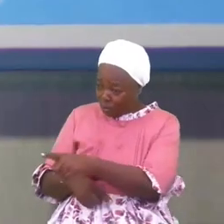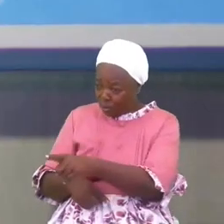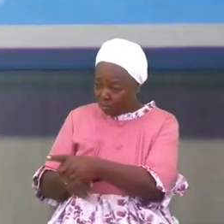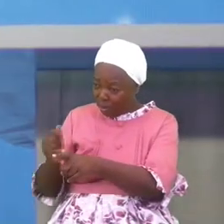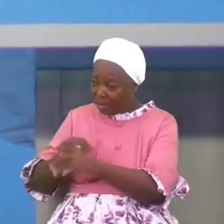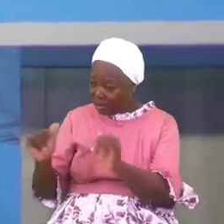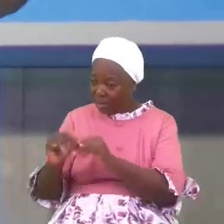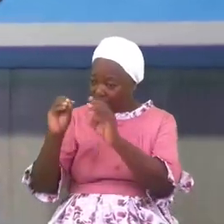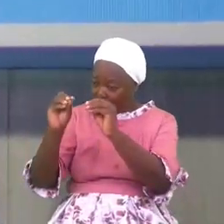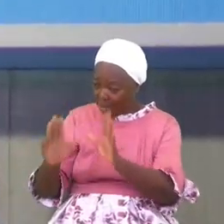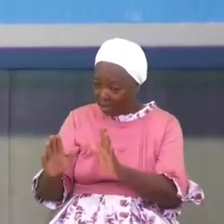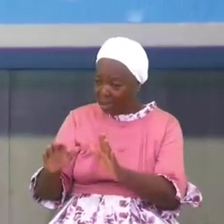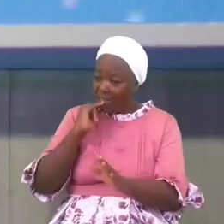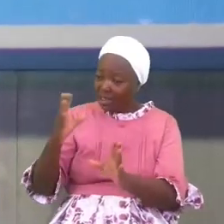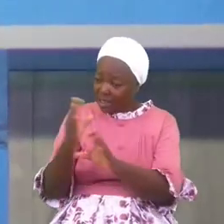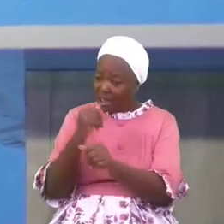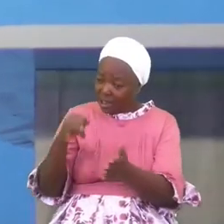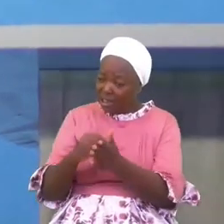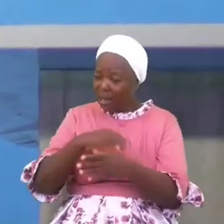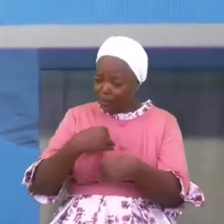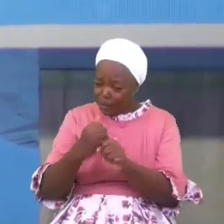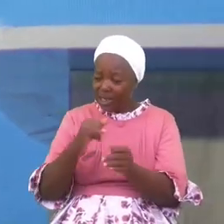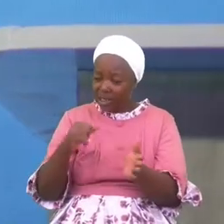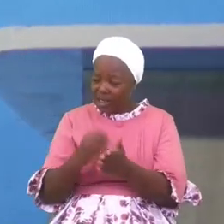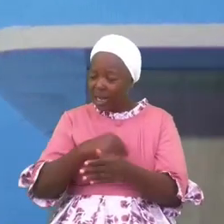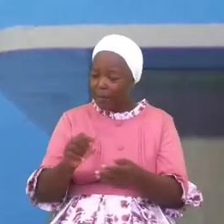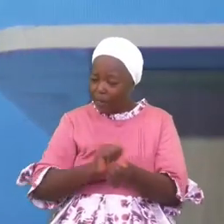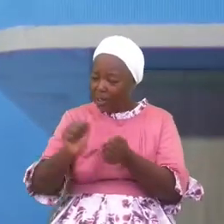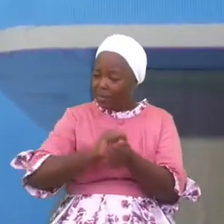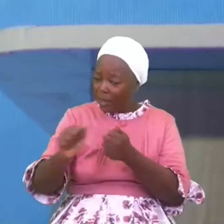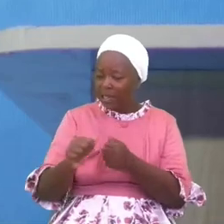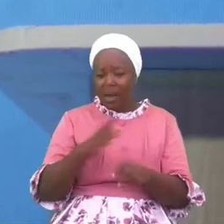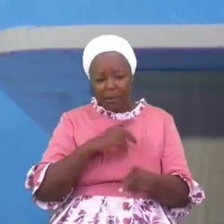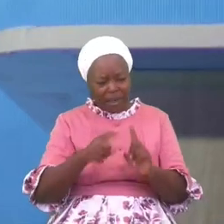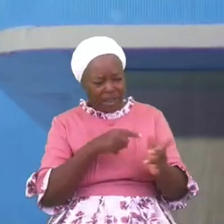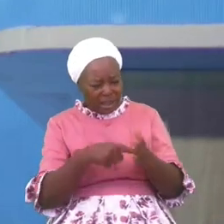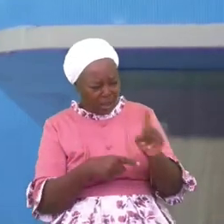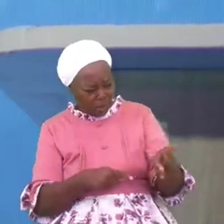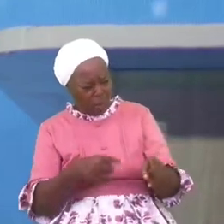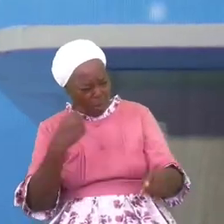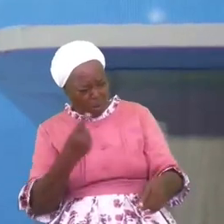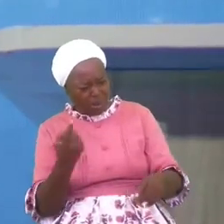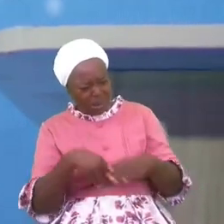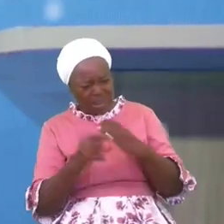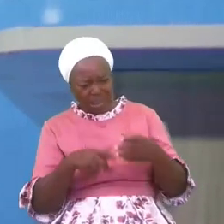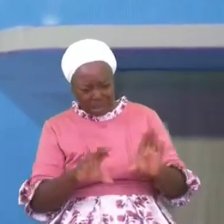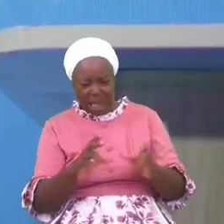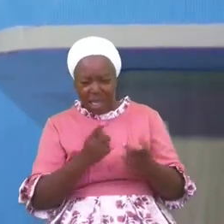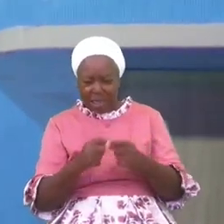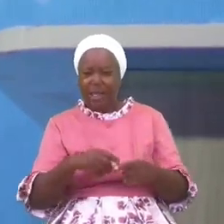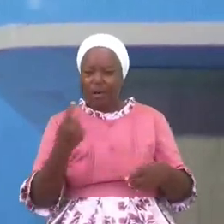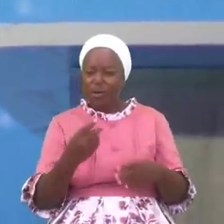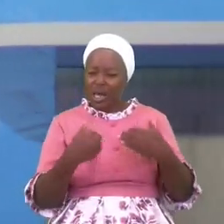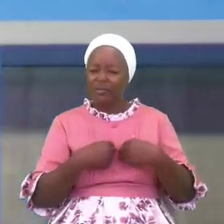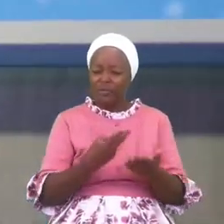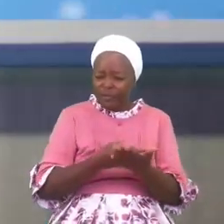distinction, and this other one always in the class and always having F? Now I understood what happened to me years